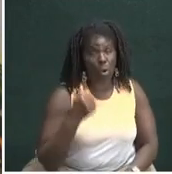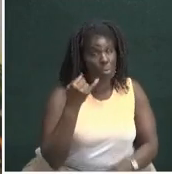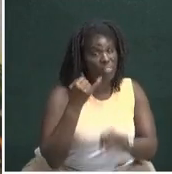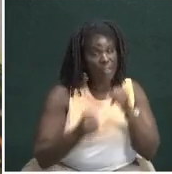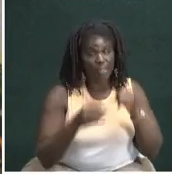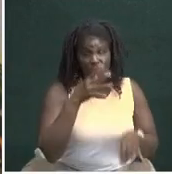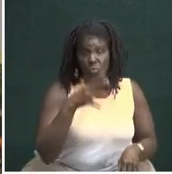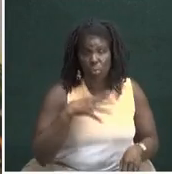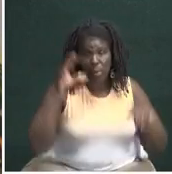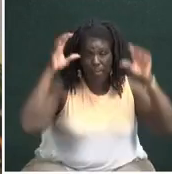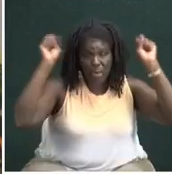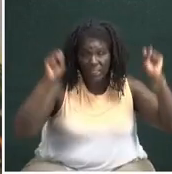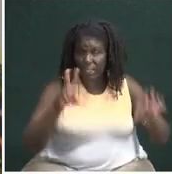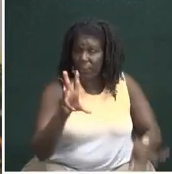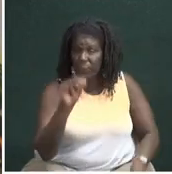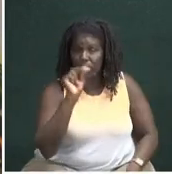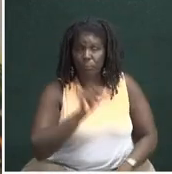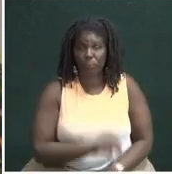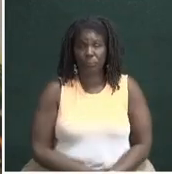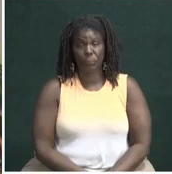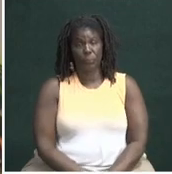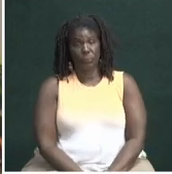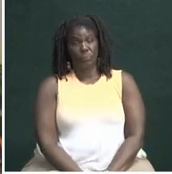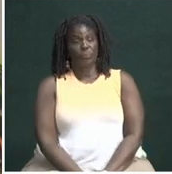the last.